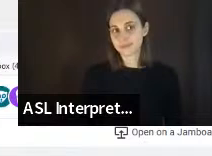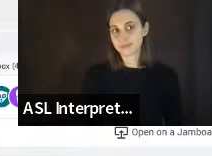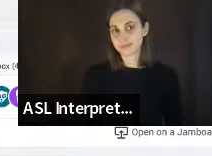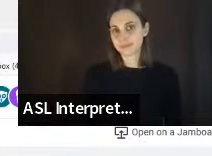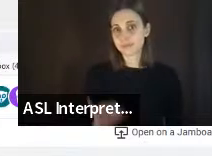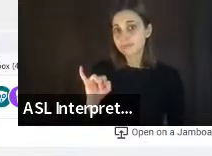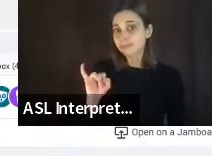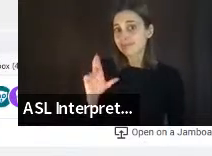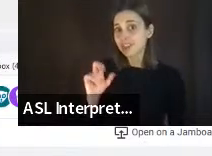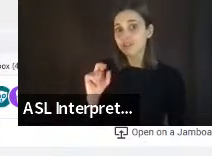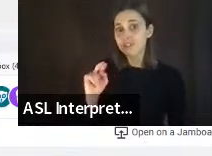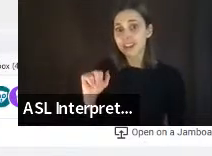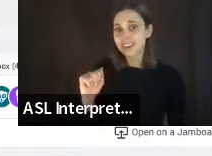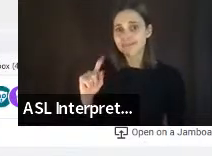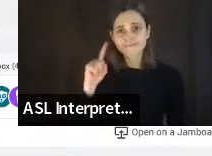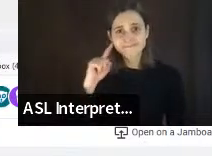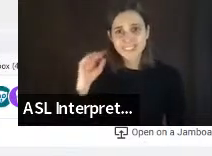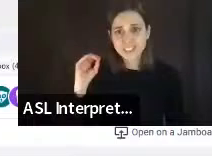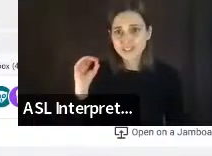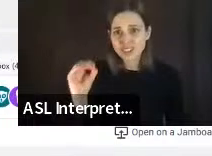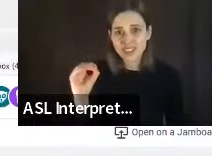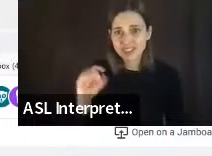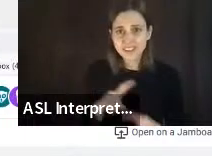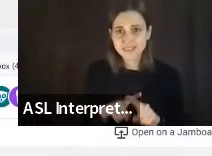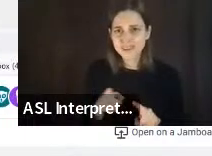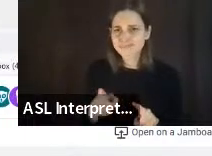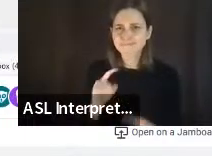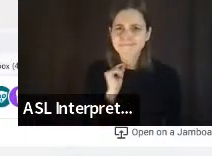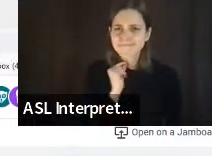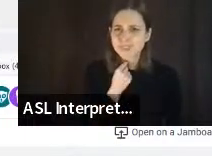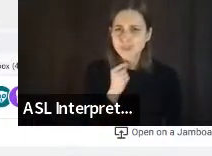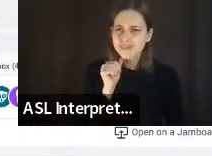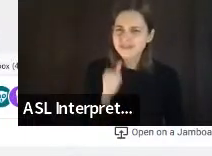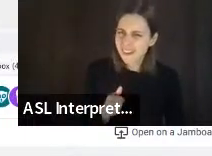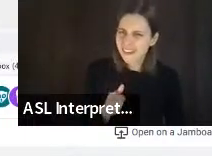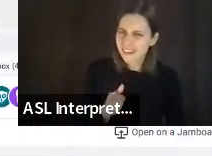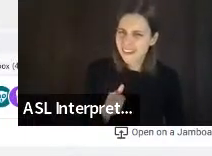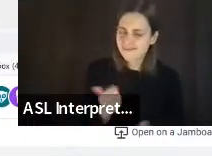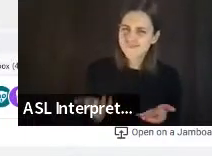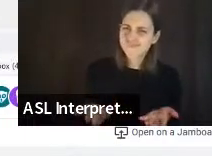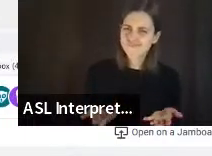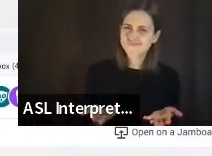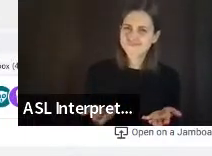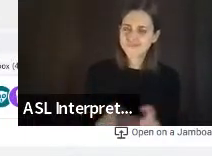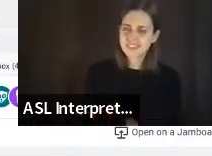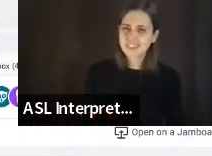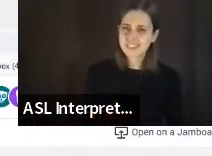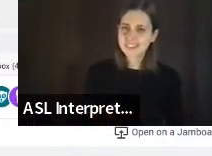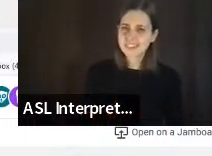Irina, we're not hearing you, but you're not on mute, I don't think.